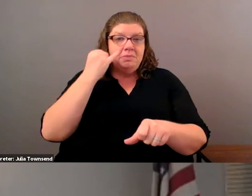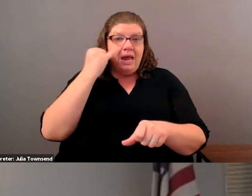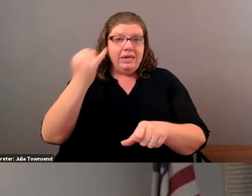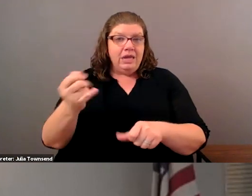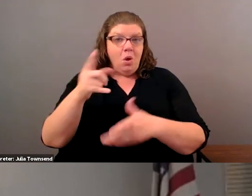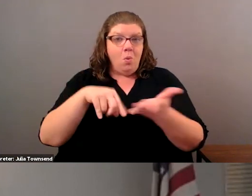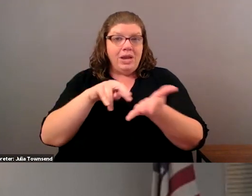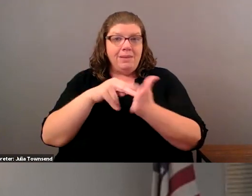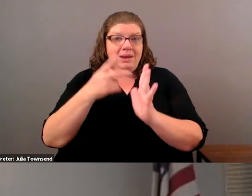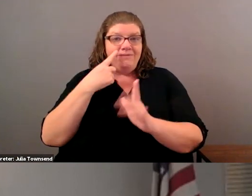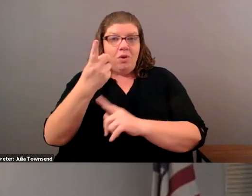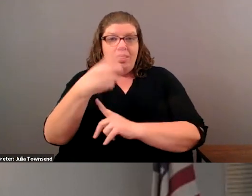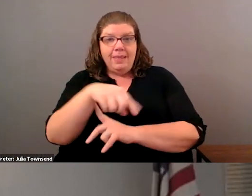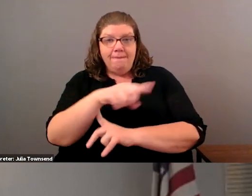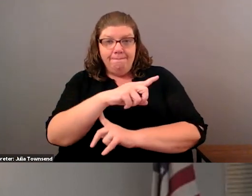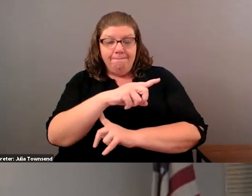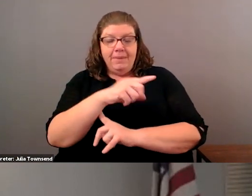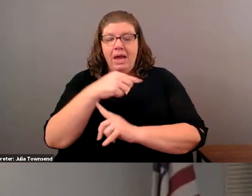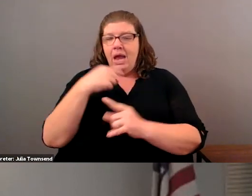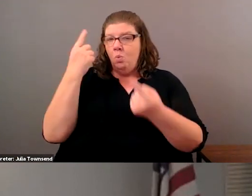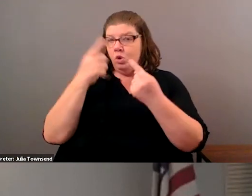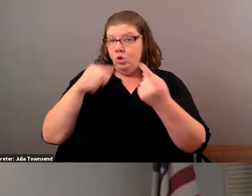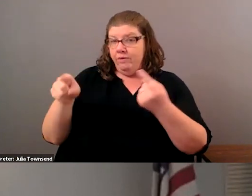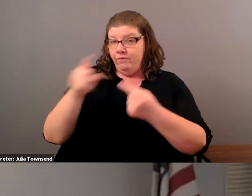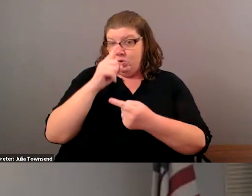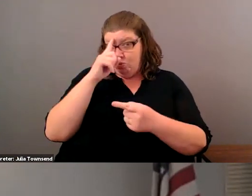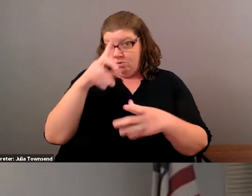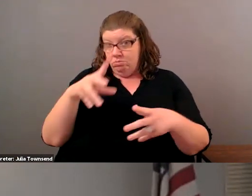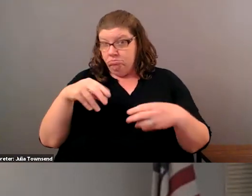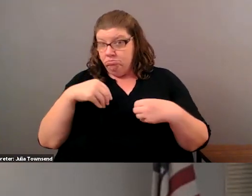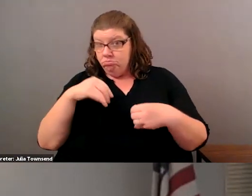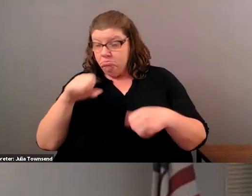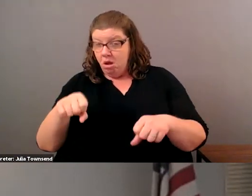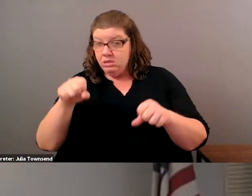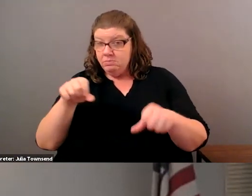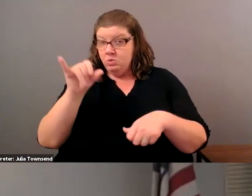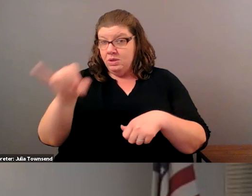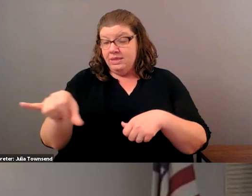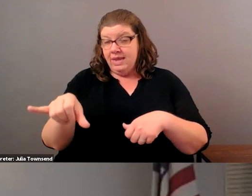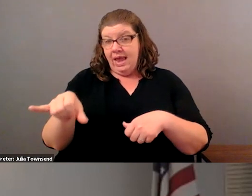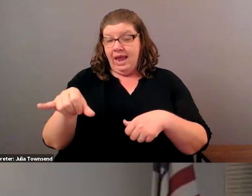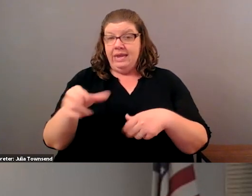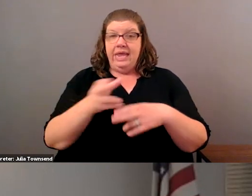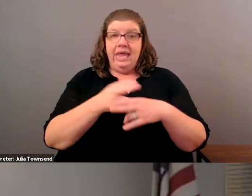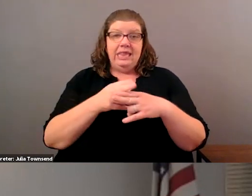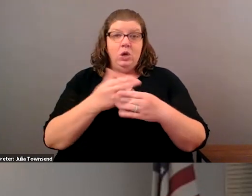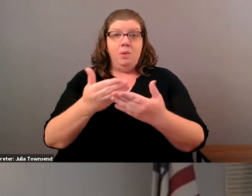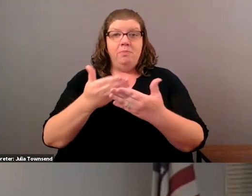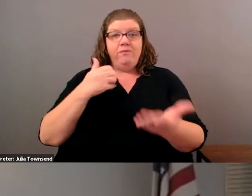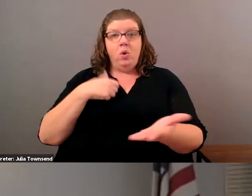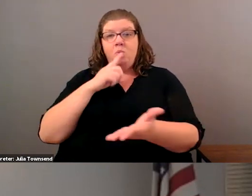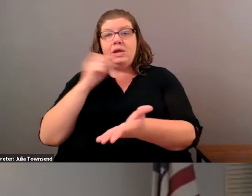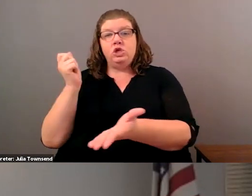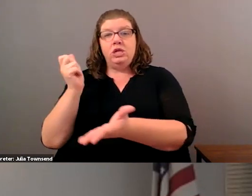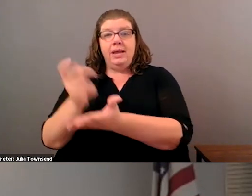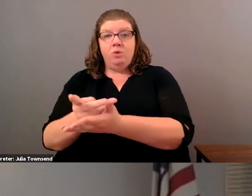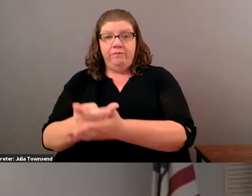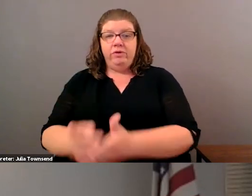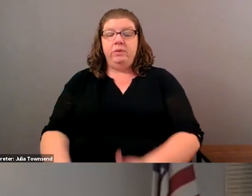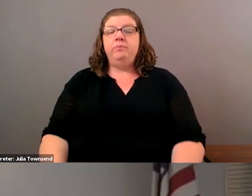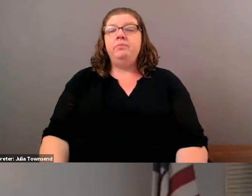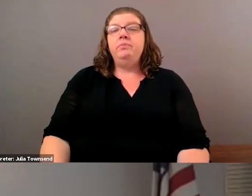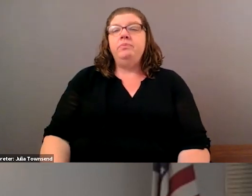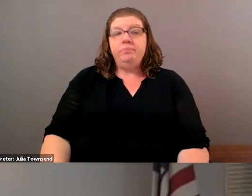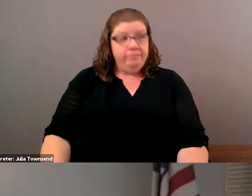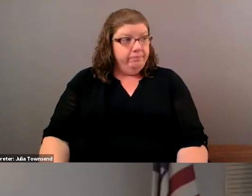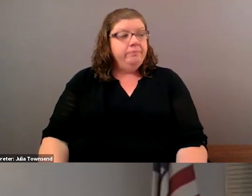for them. And I wonder if you would consider possibly doing that in the interim before we actually approve it. Okay, thank you